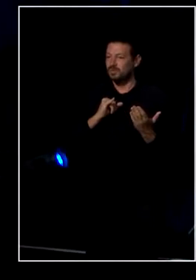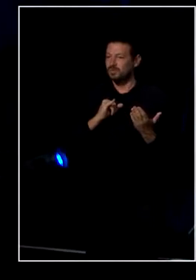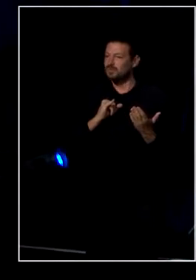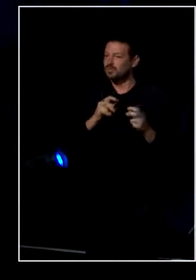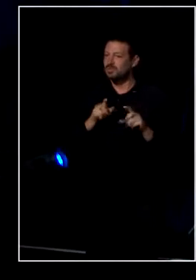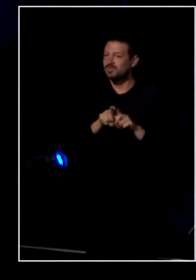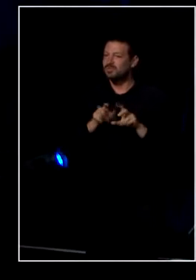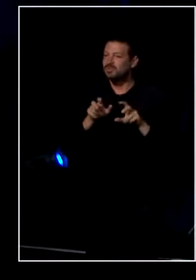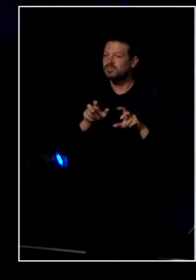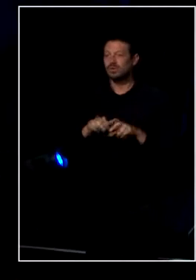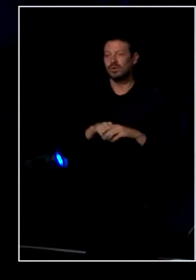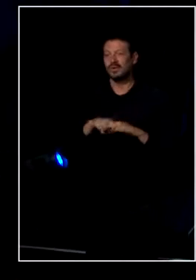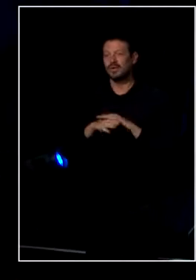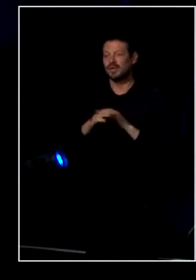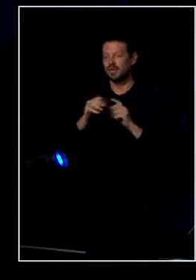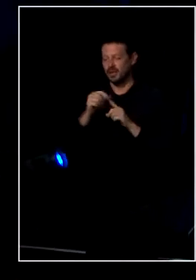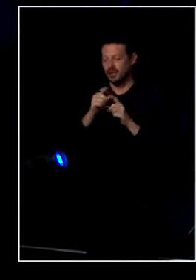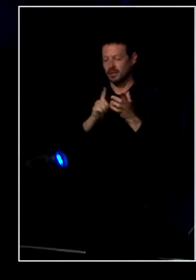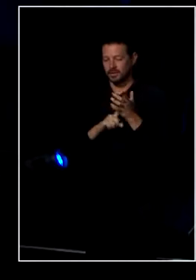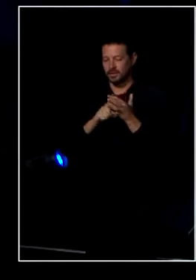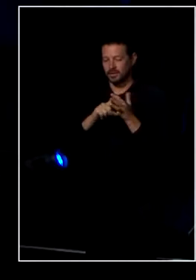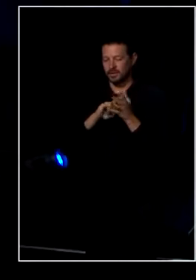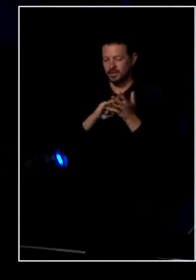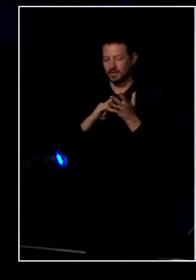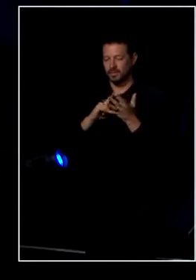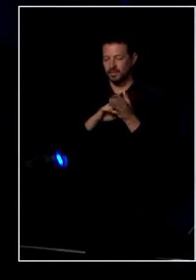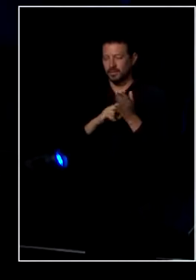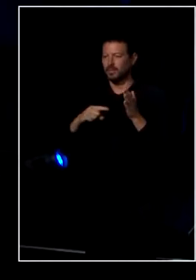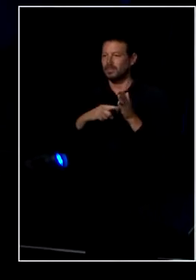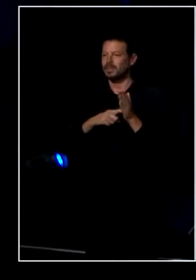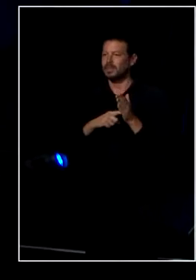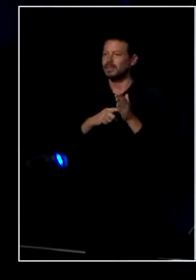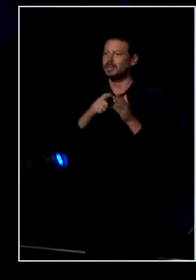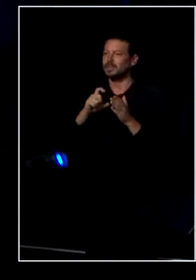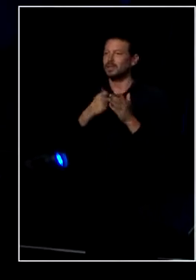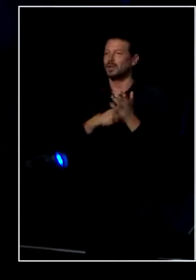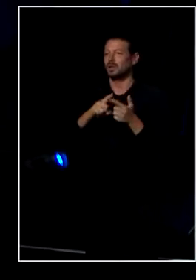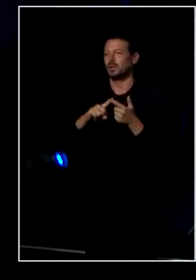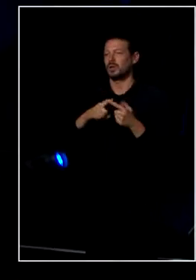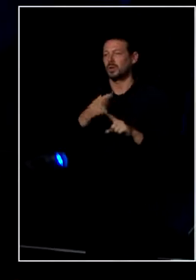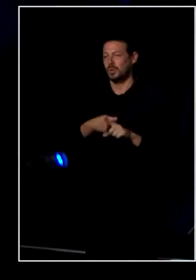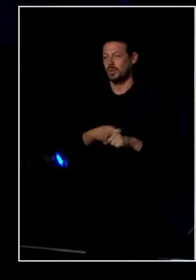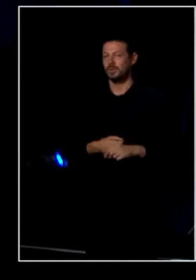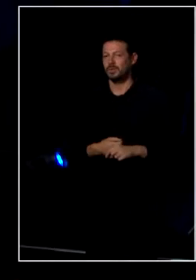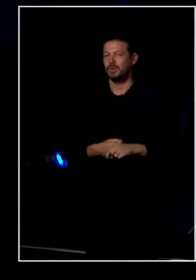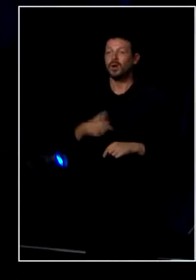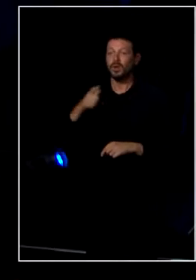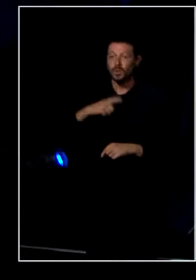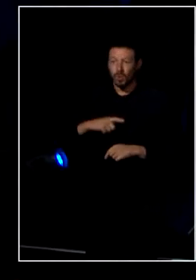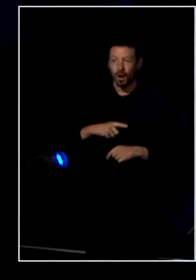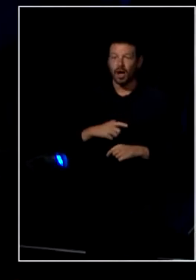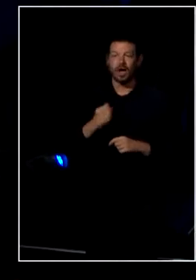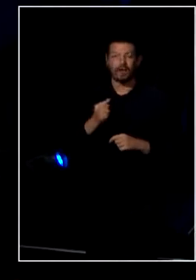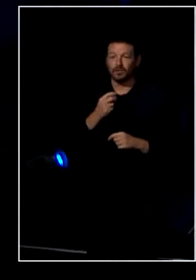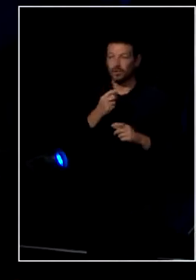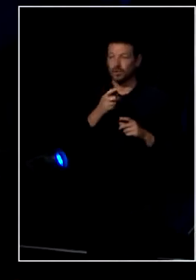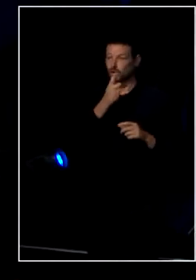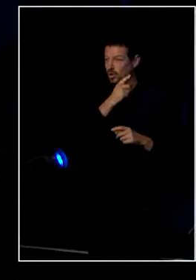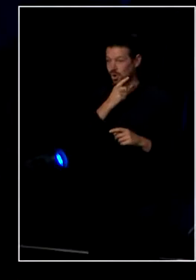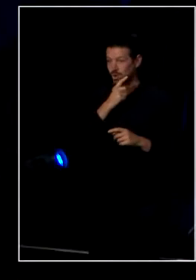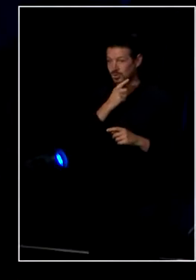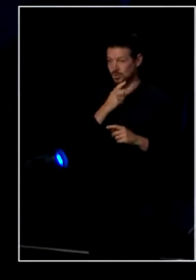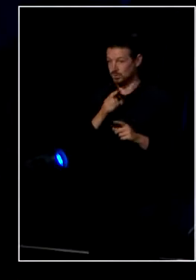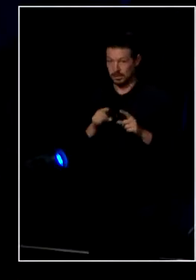in these photos of Pleasant Creek, because there was girls there, including myself, that were